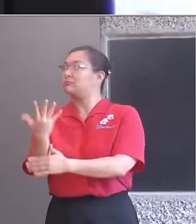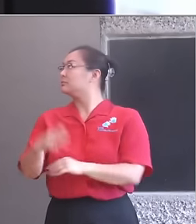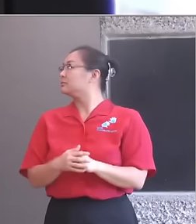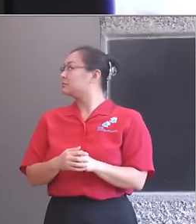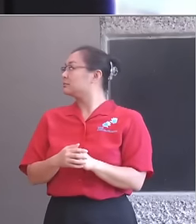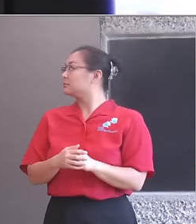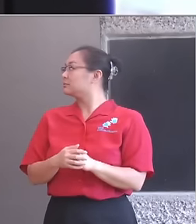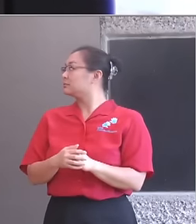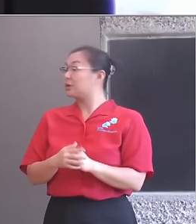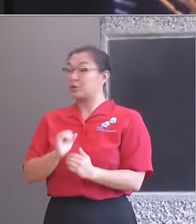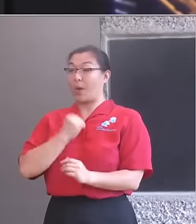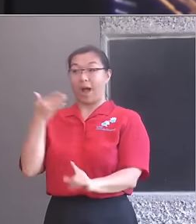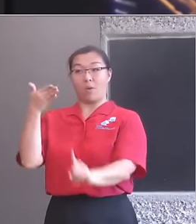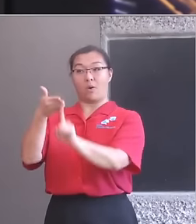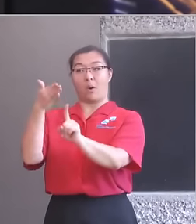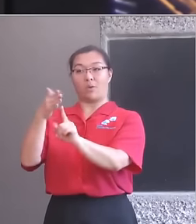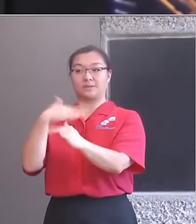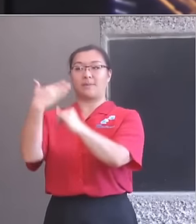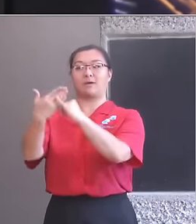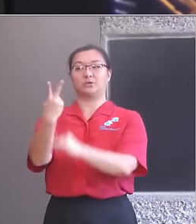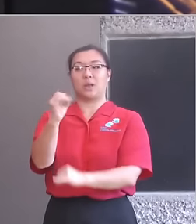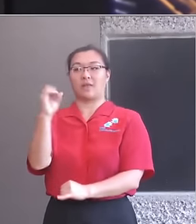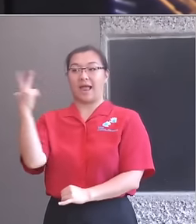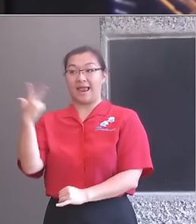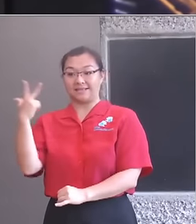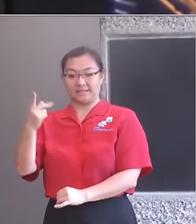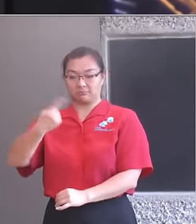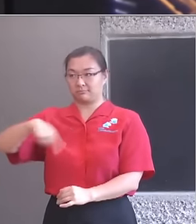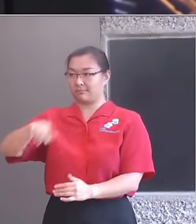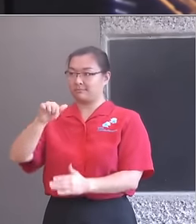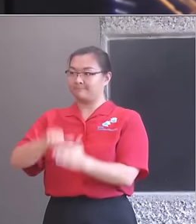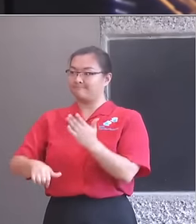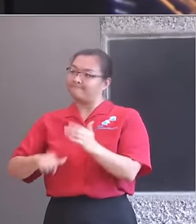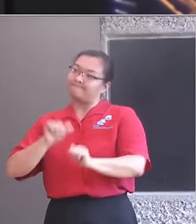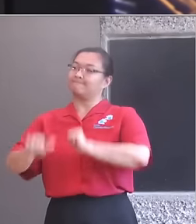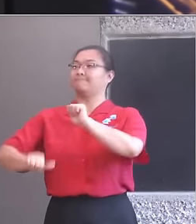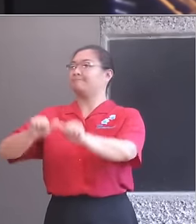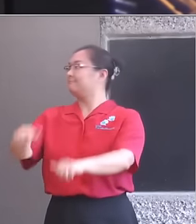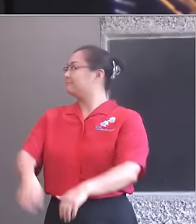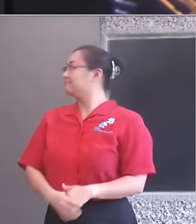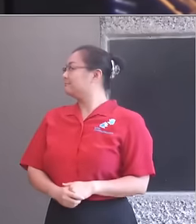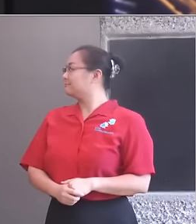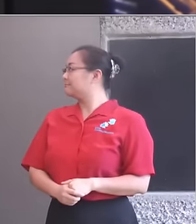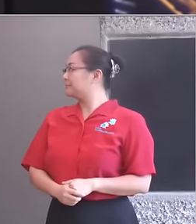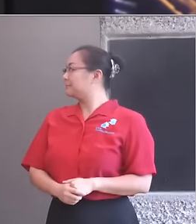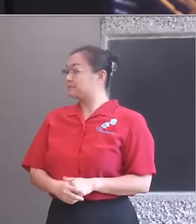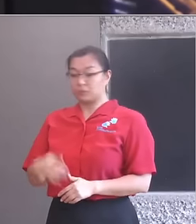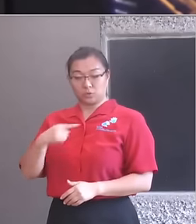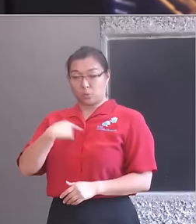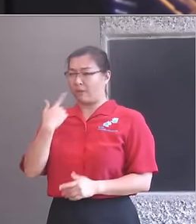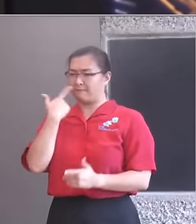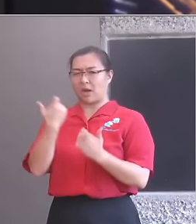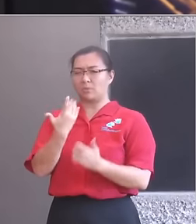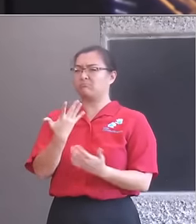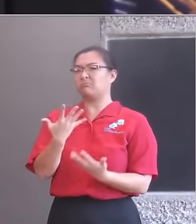up and running by 2018. We're publishing the details of these 50 target areas, but we're looking at